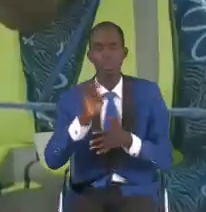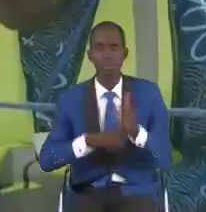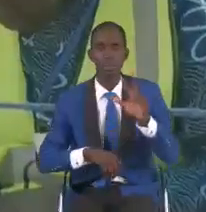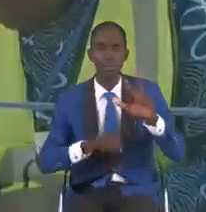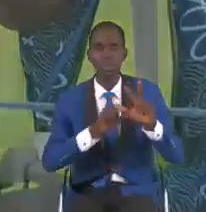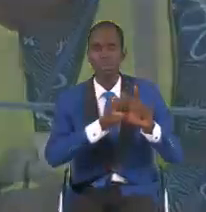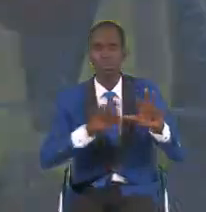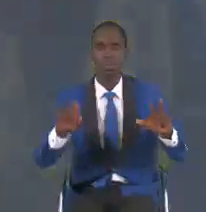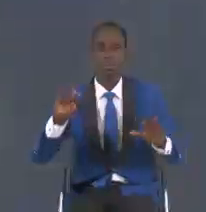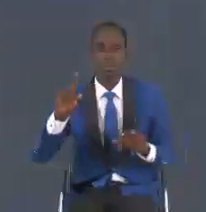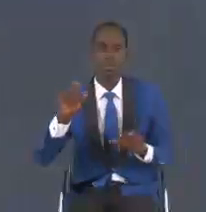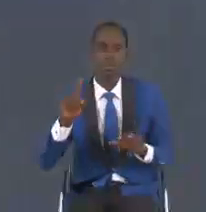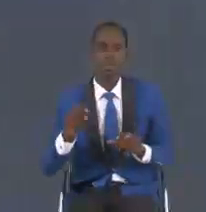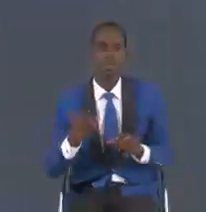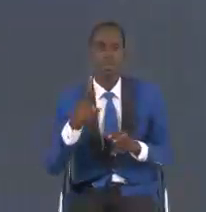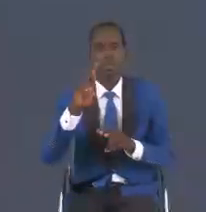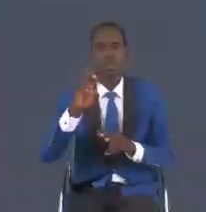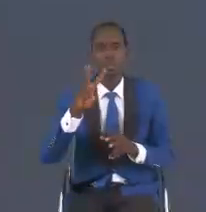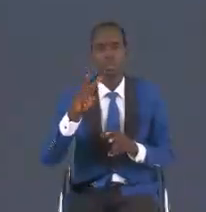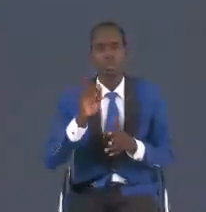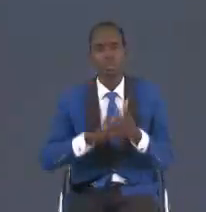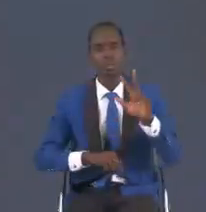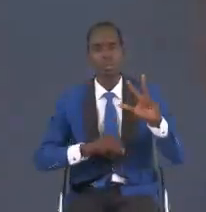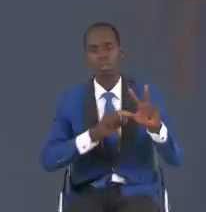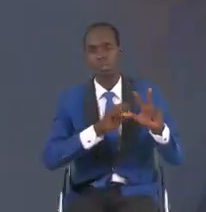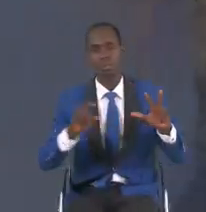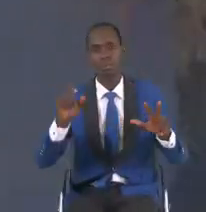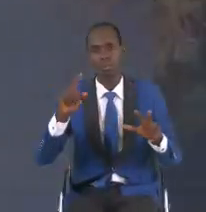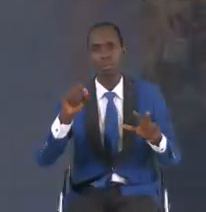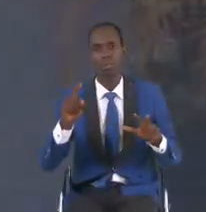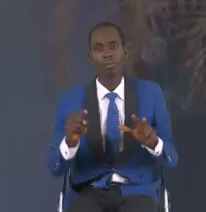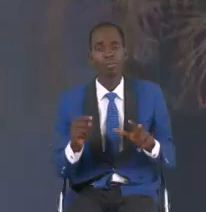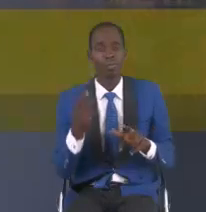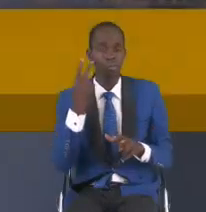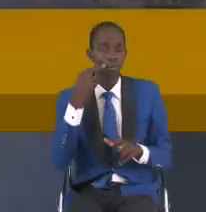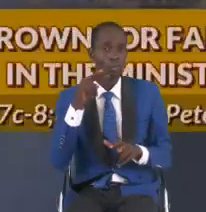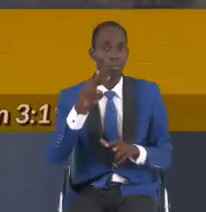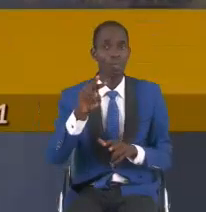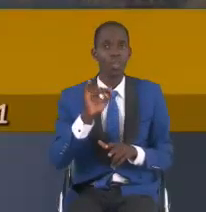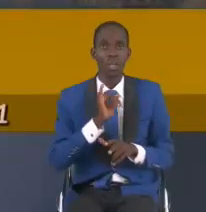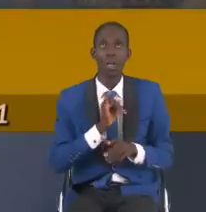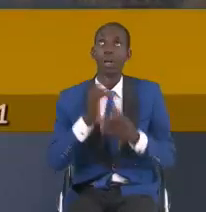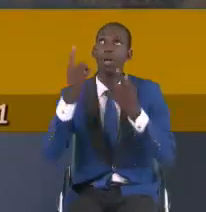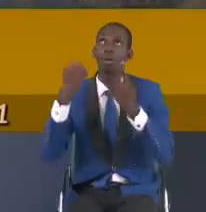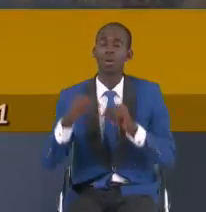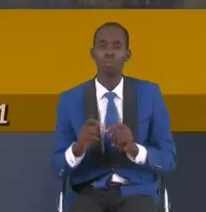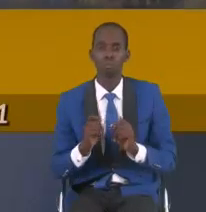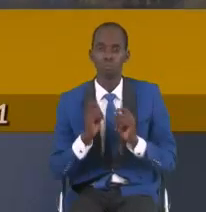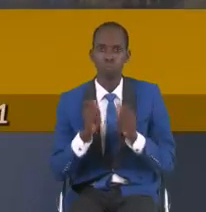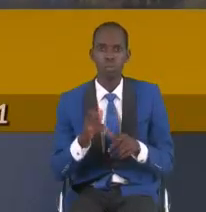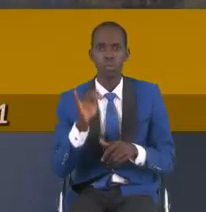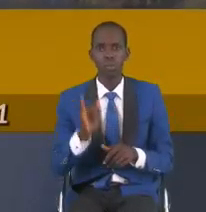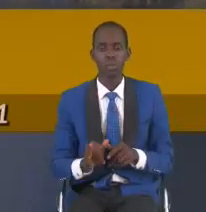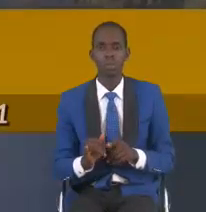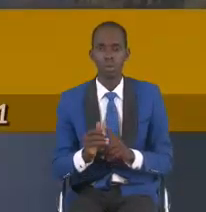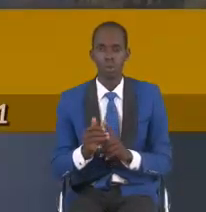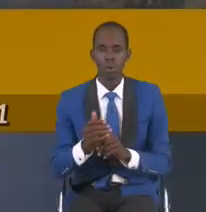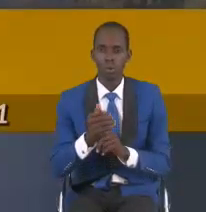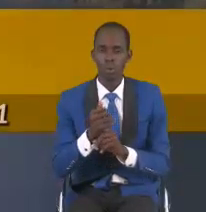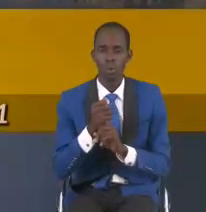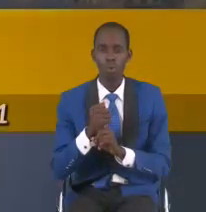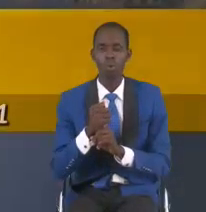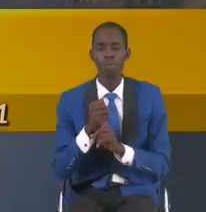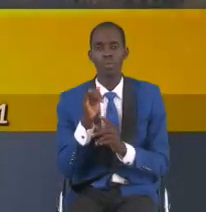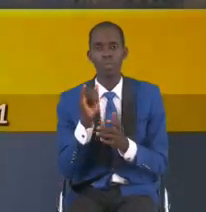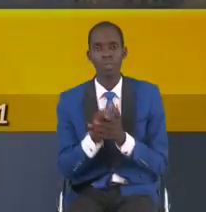3, we're looking at verse 11. Behold, I come quickly. Hold that